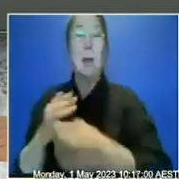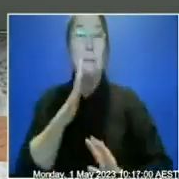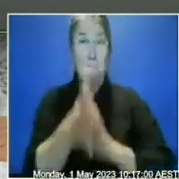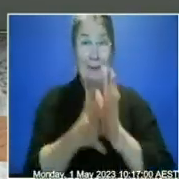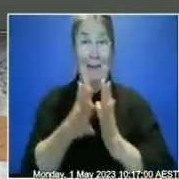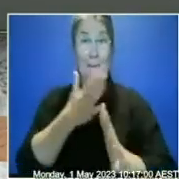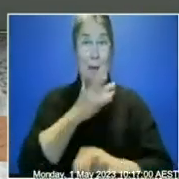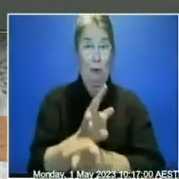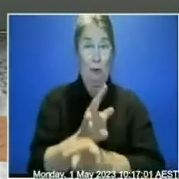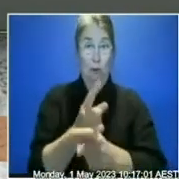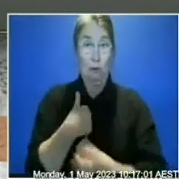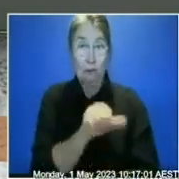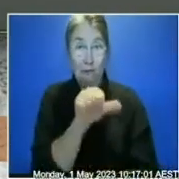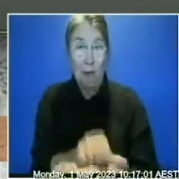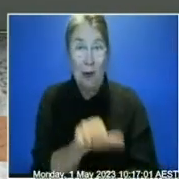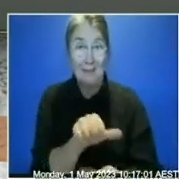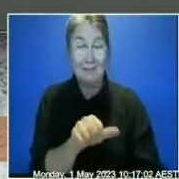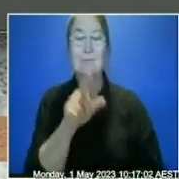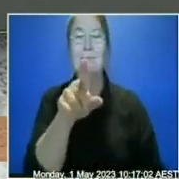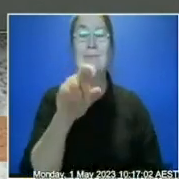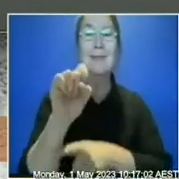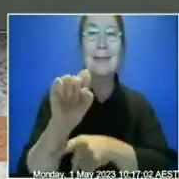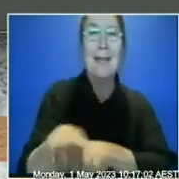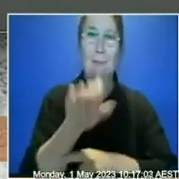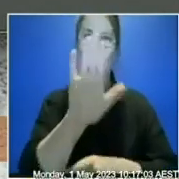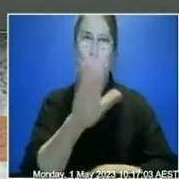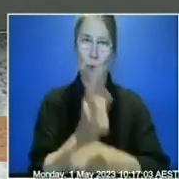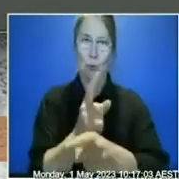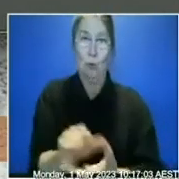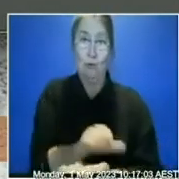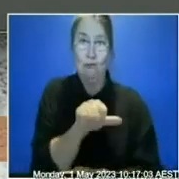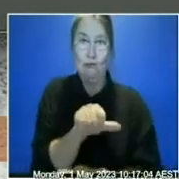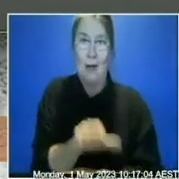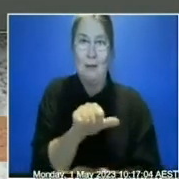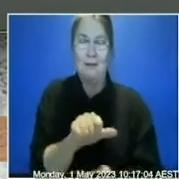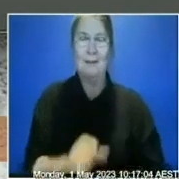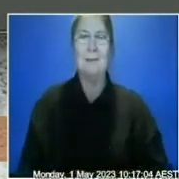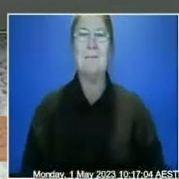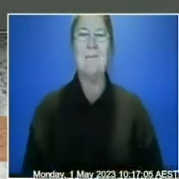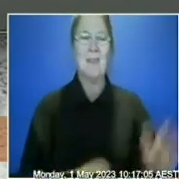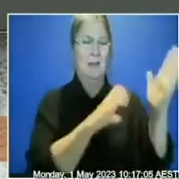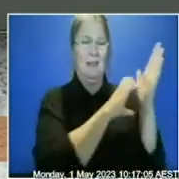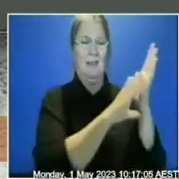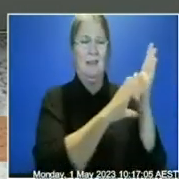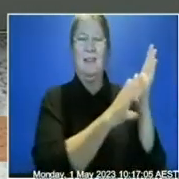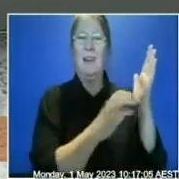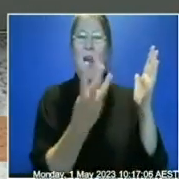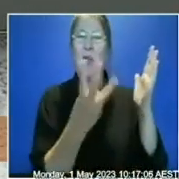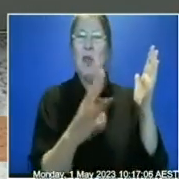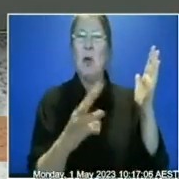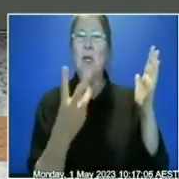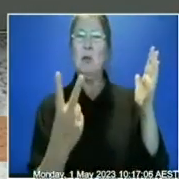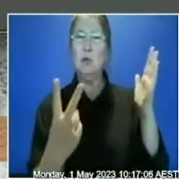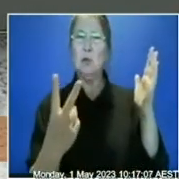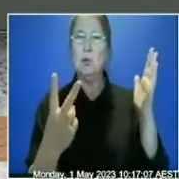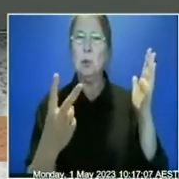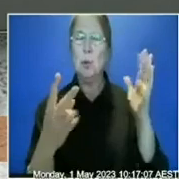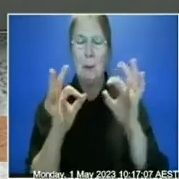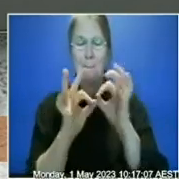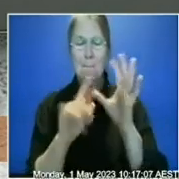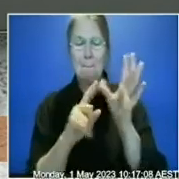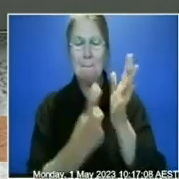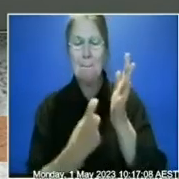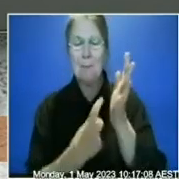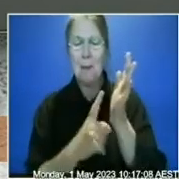of Balat Derndern Centre of Excellence in Social and Emotional Wellbeing is discussed. And the model